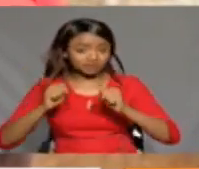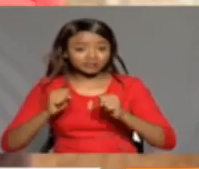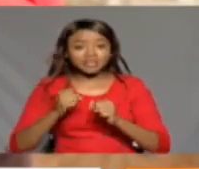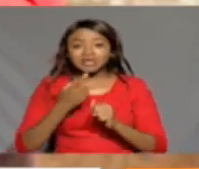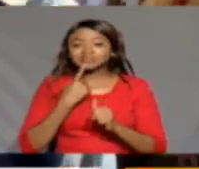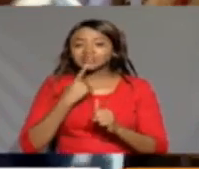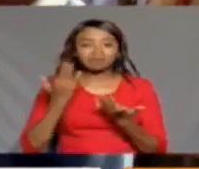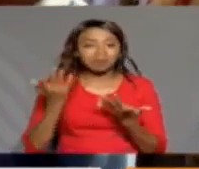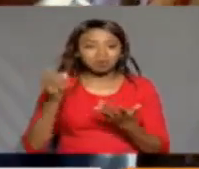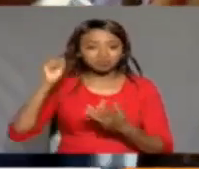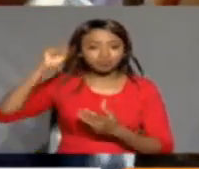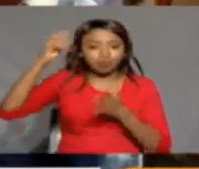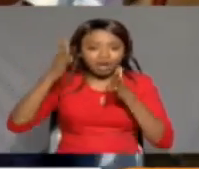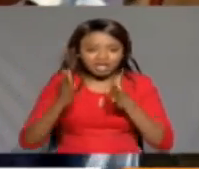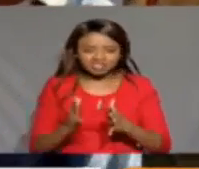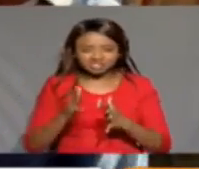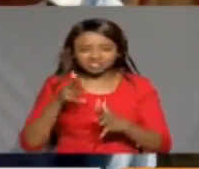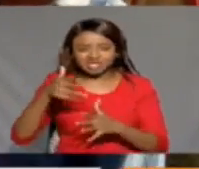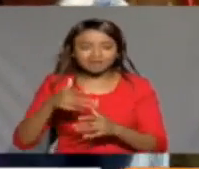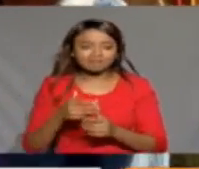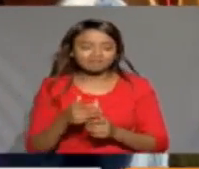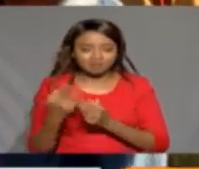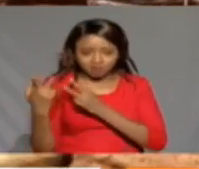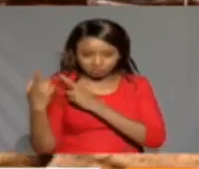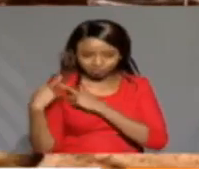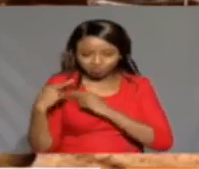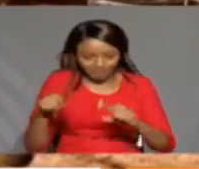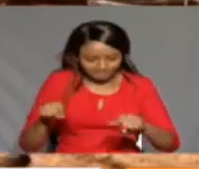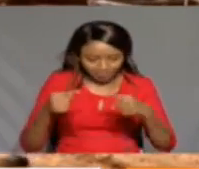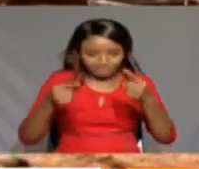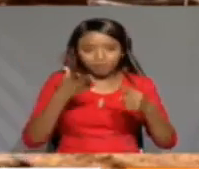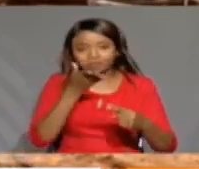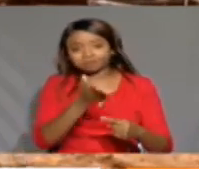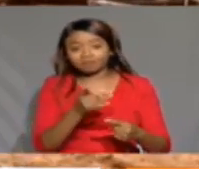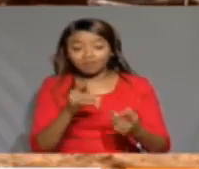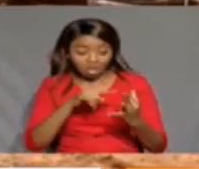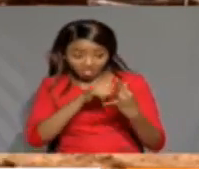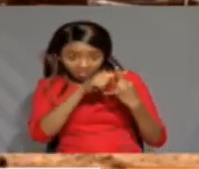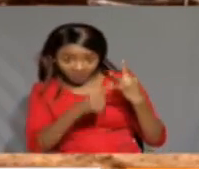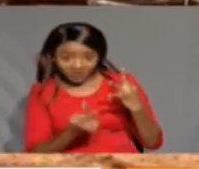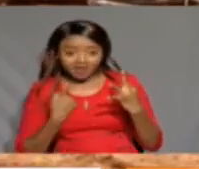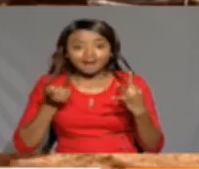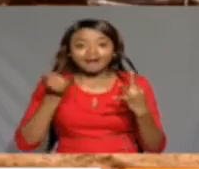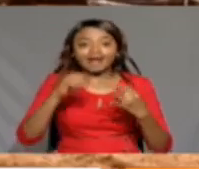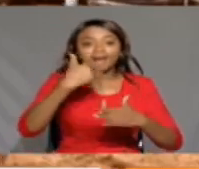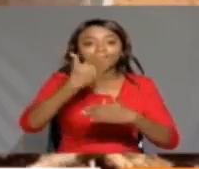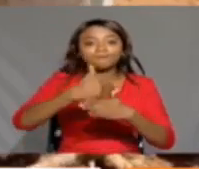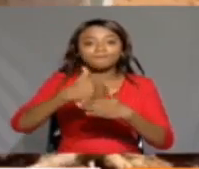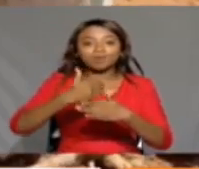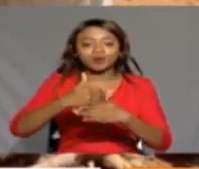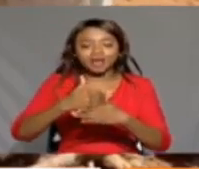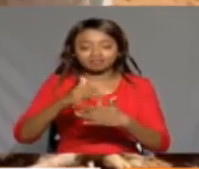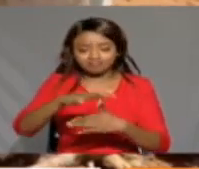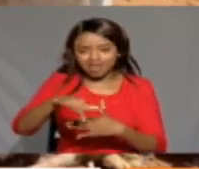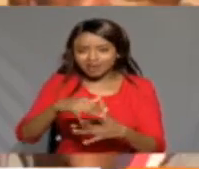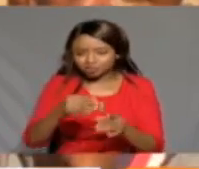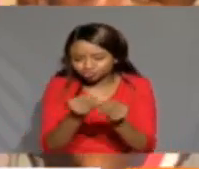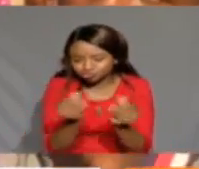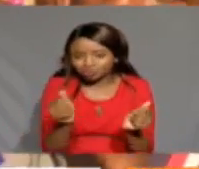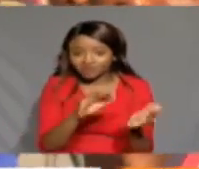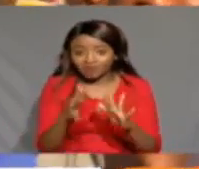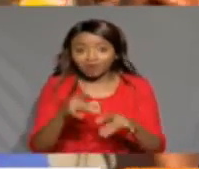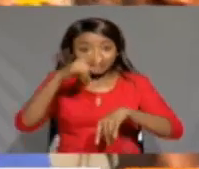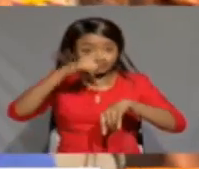blamed politicians for fueling the tribal clashes. The three had visited the border of conflict. Nikitoka hapa